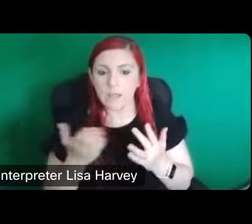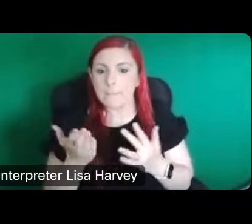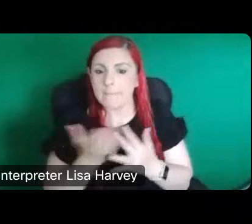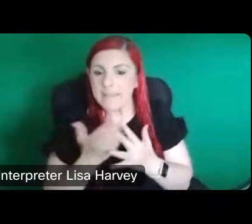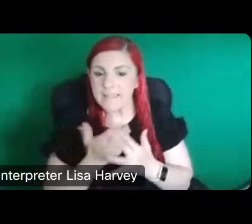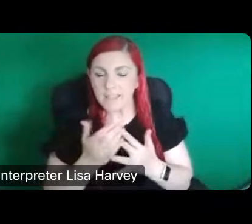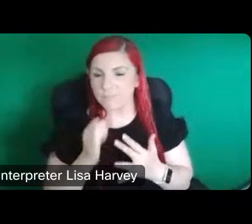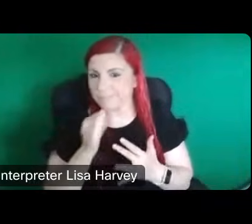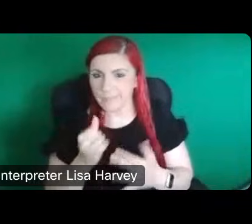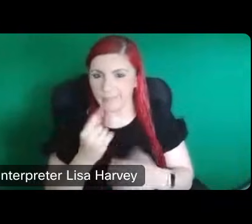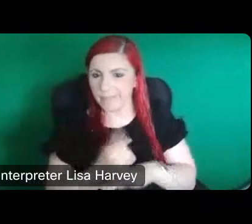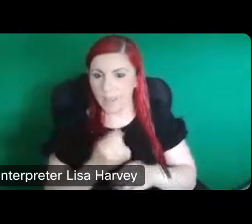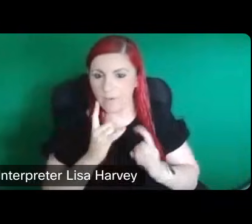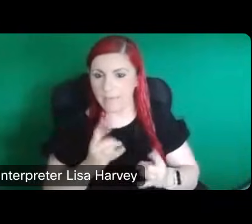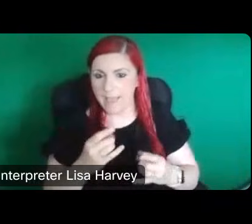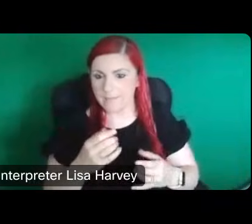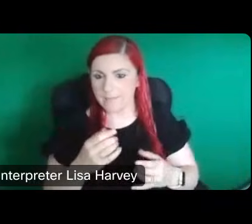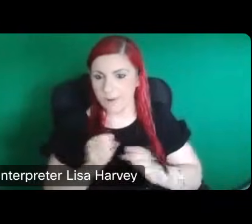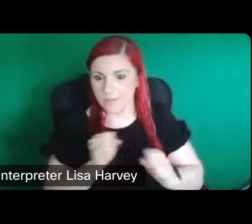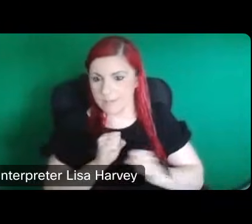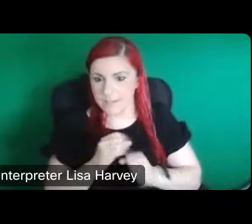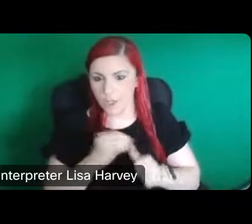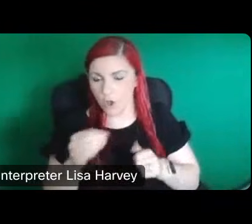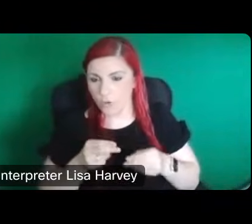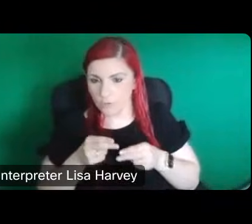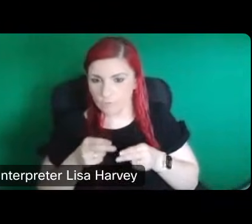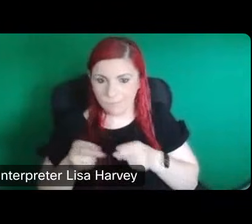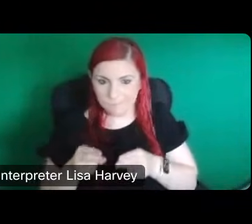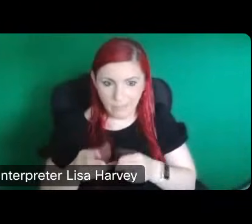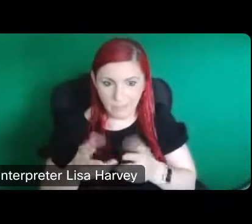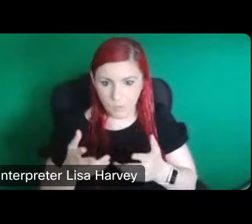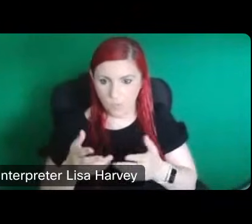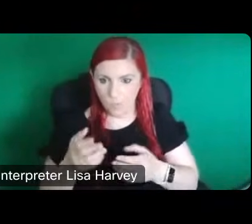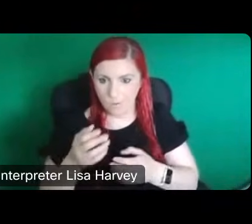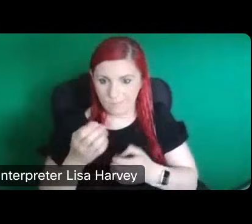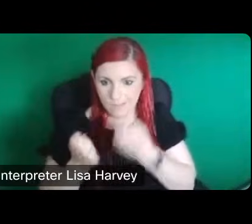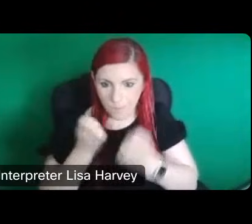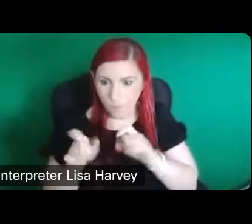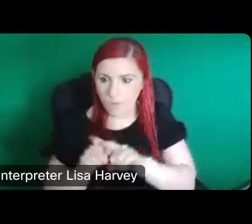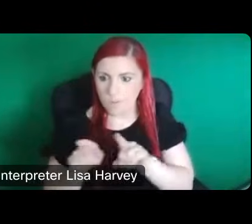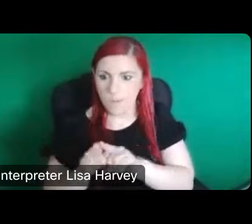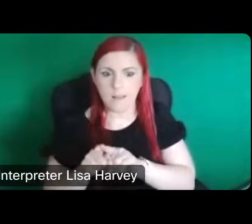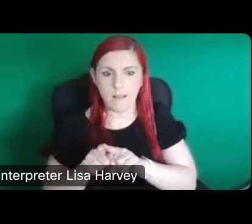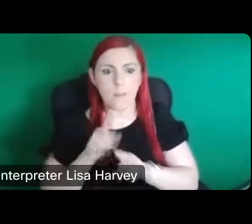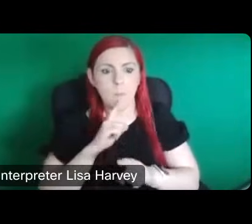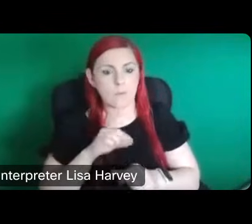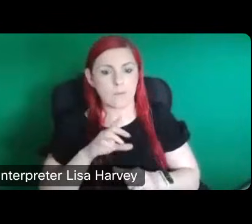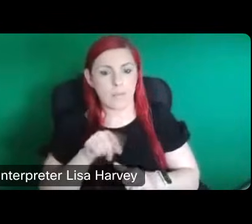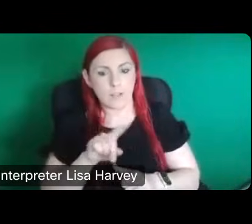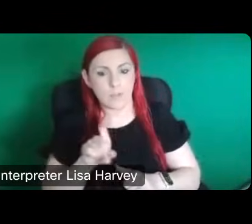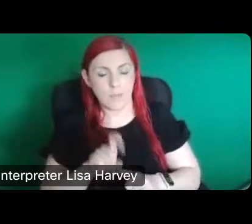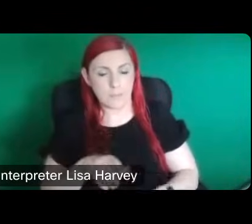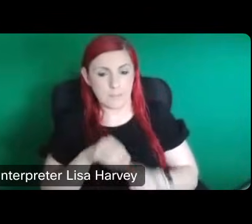service. It's another channel to explore. On that subject, I'm particularly pleased to see so much in this policy